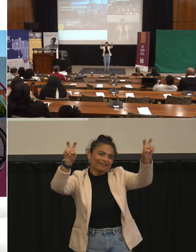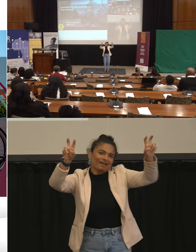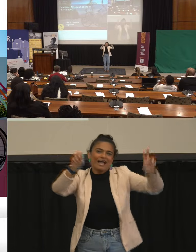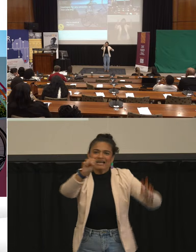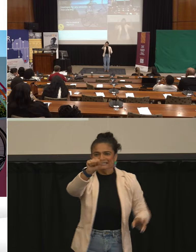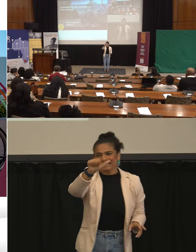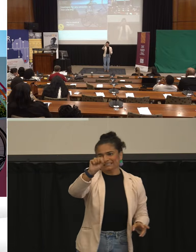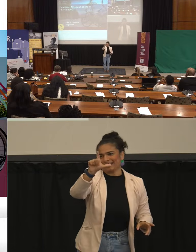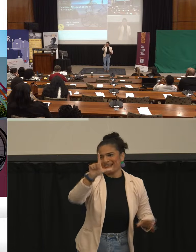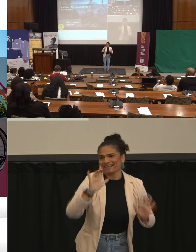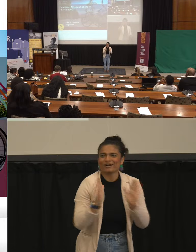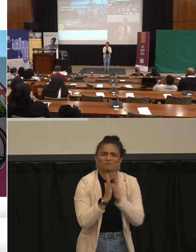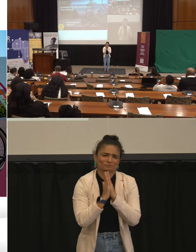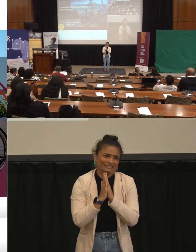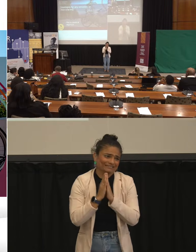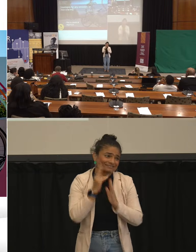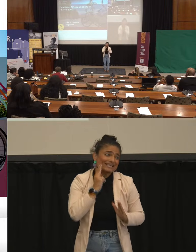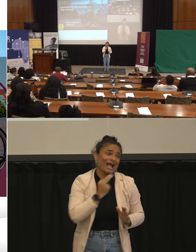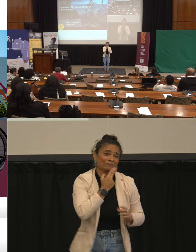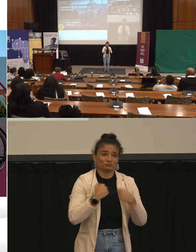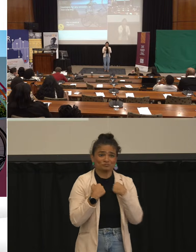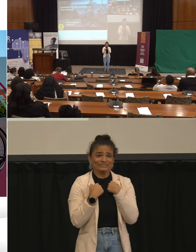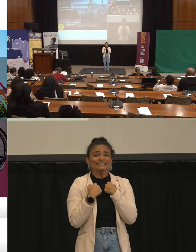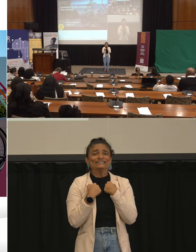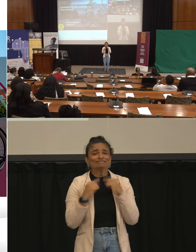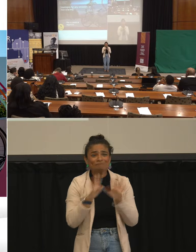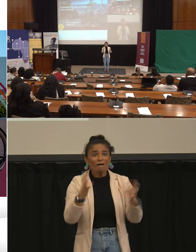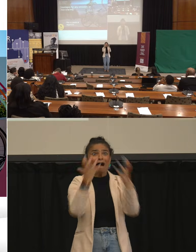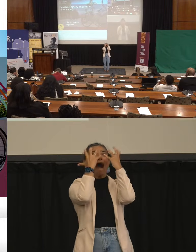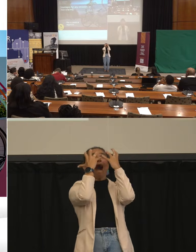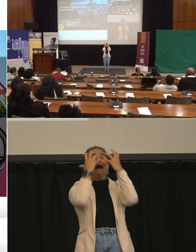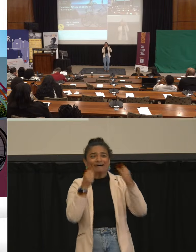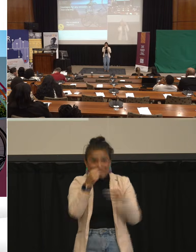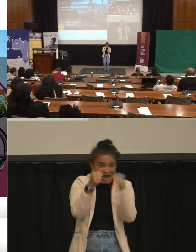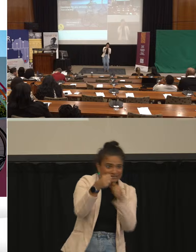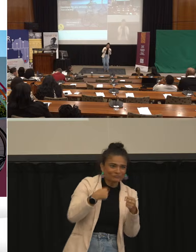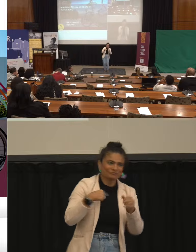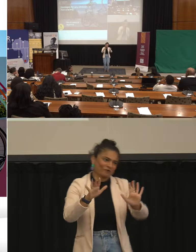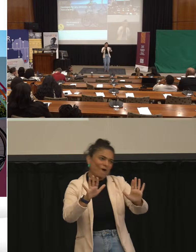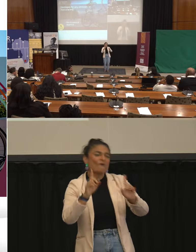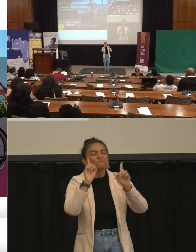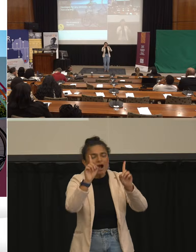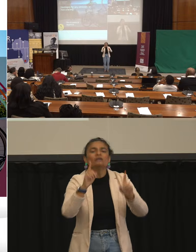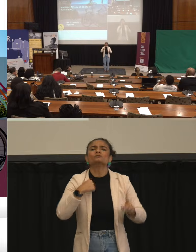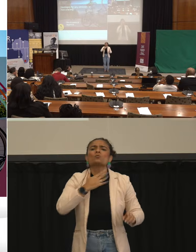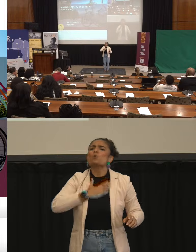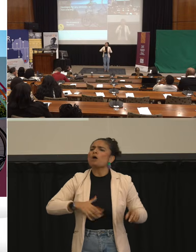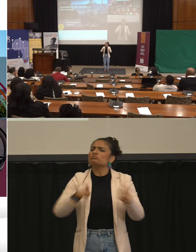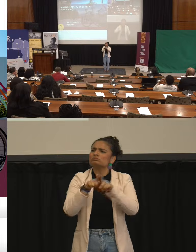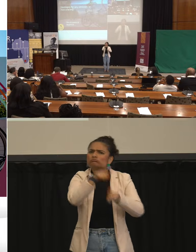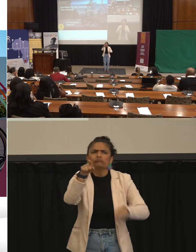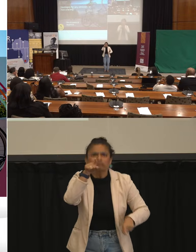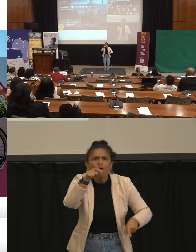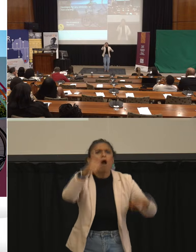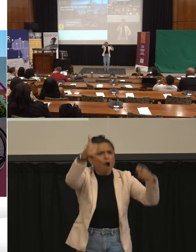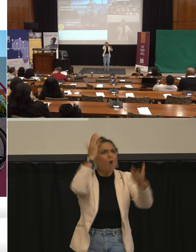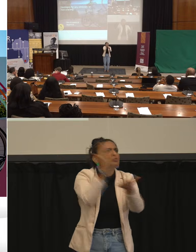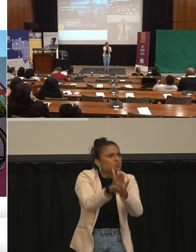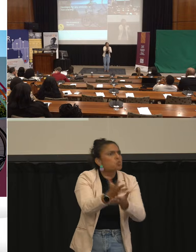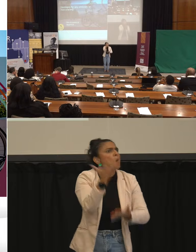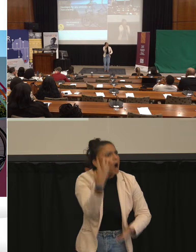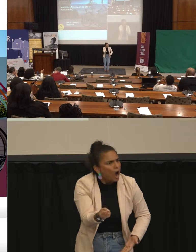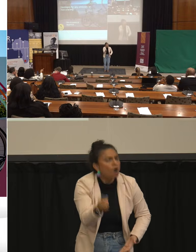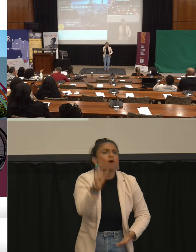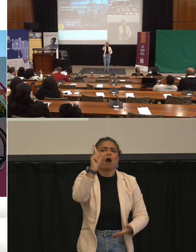So please keep that in mind as we are going forward. Be nice to me. Don't fight with me. This is about South African Sign Language